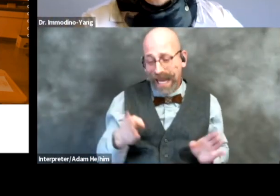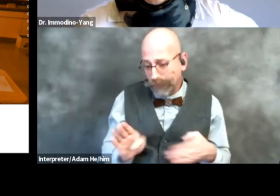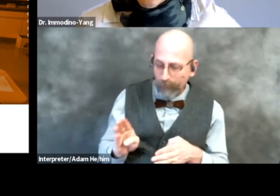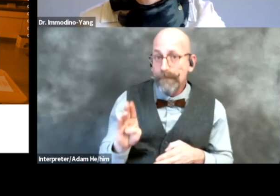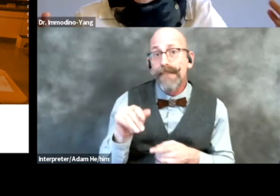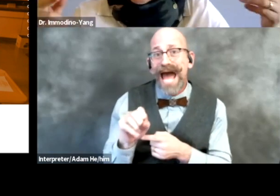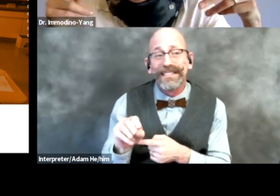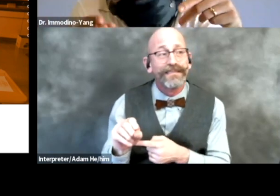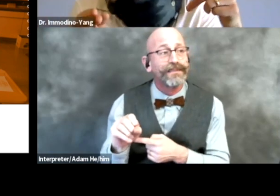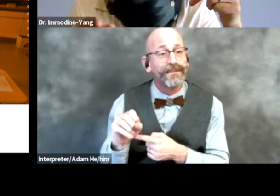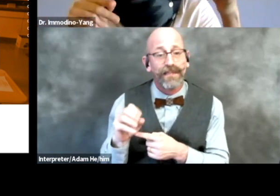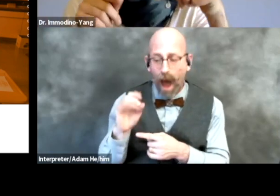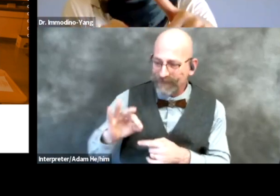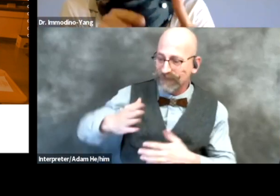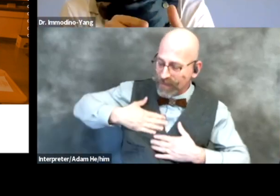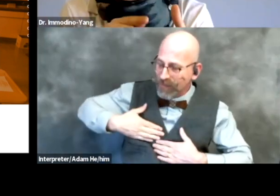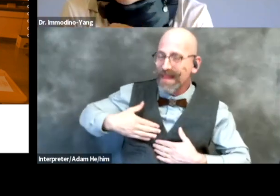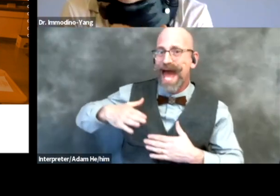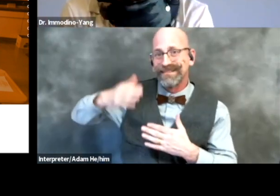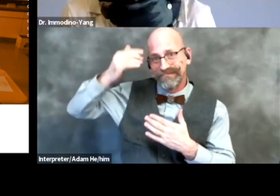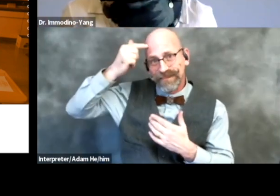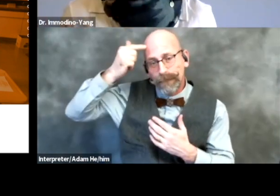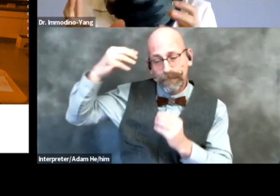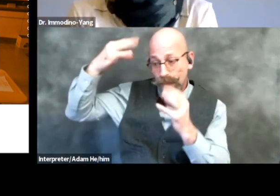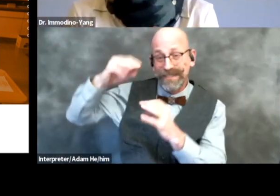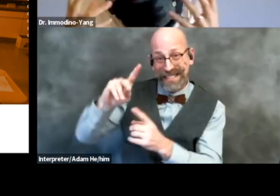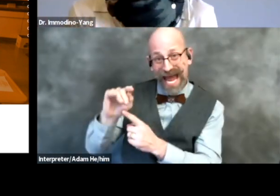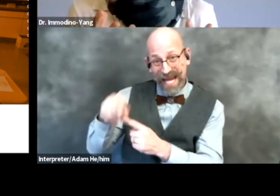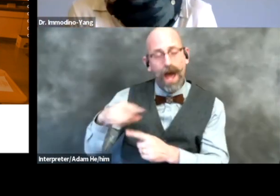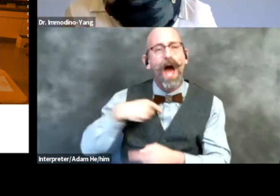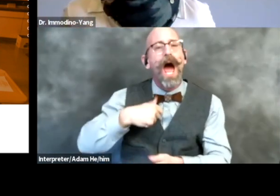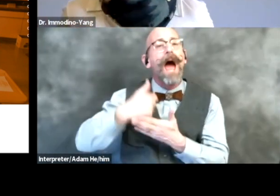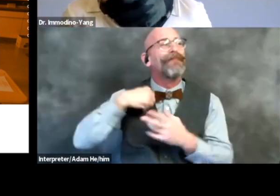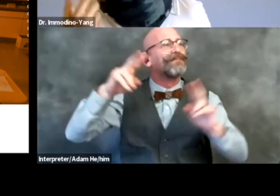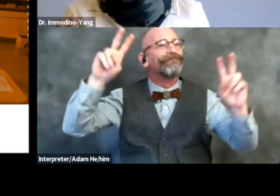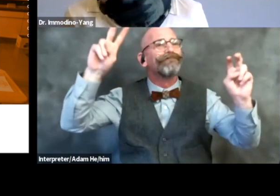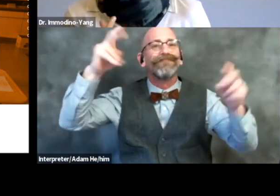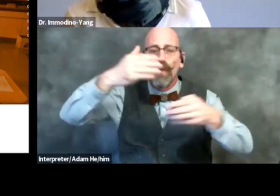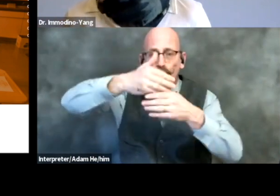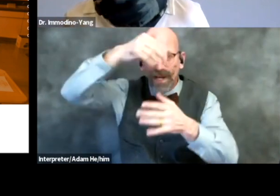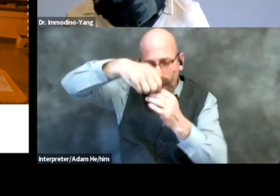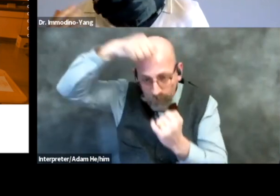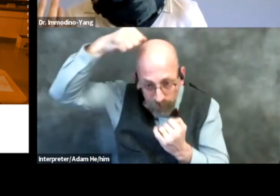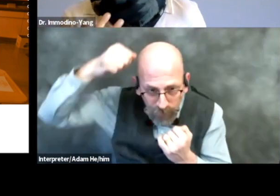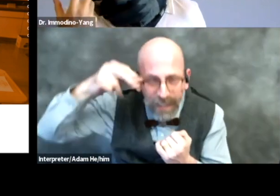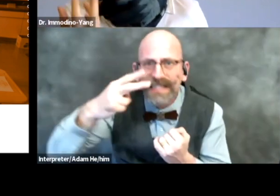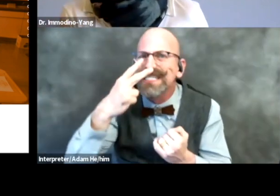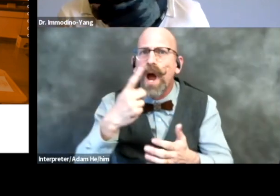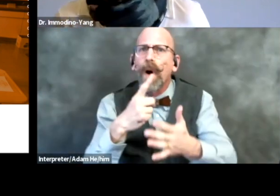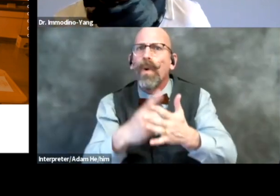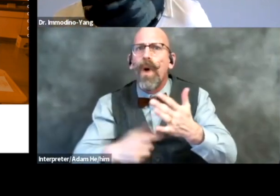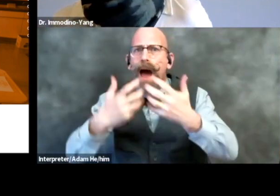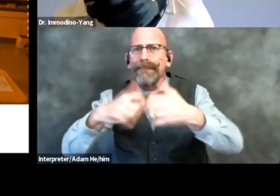neurobiological data as a kind of window into the undergirding complexities of the processes